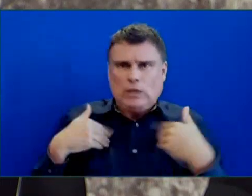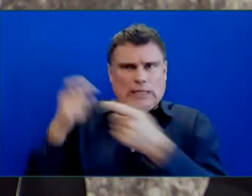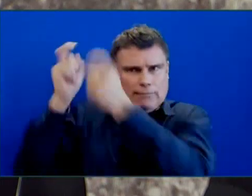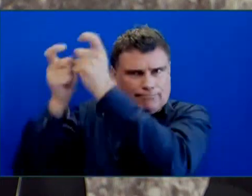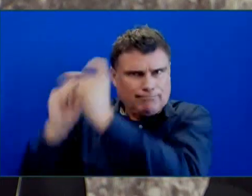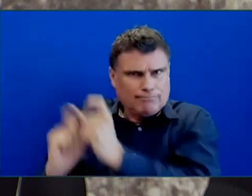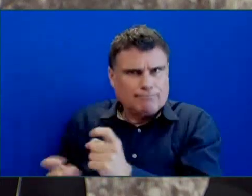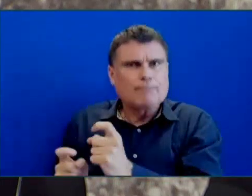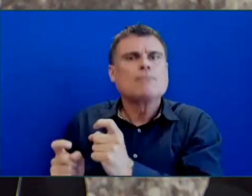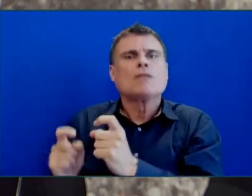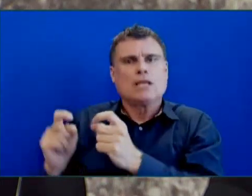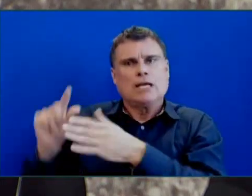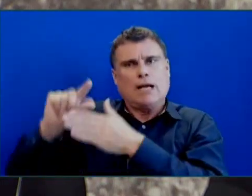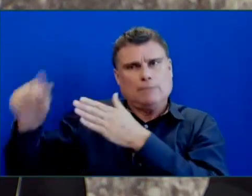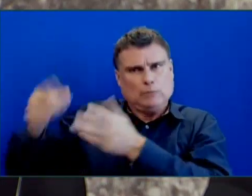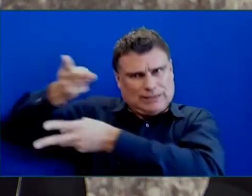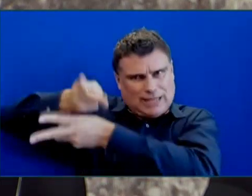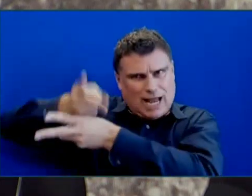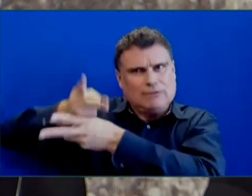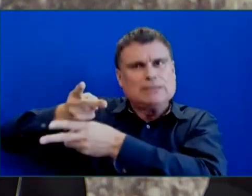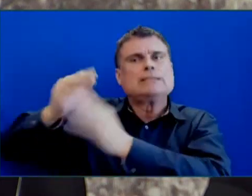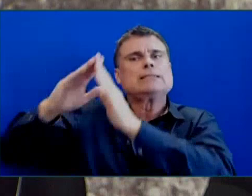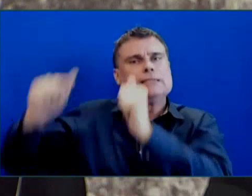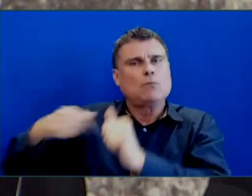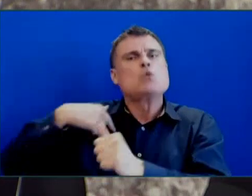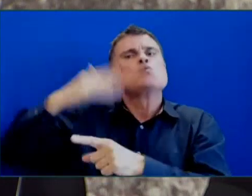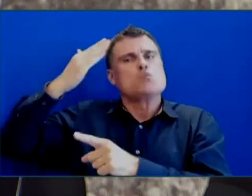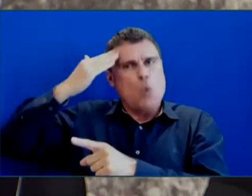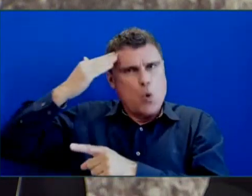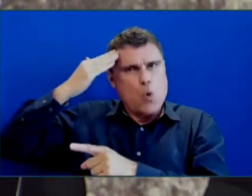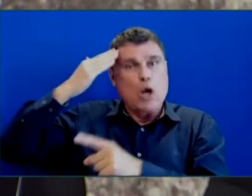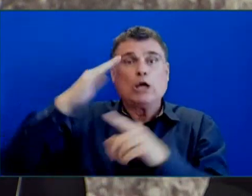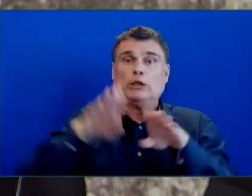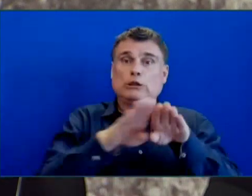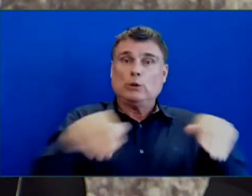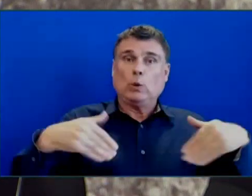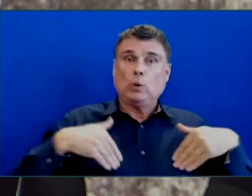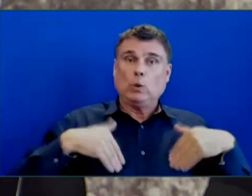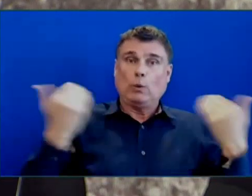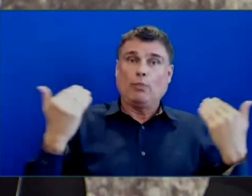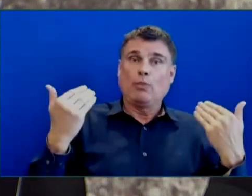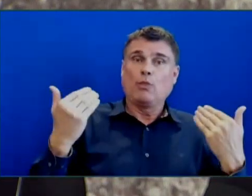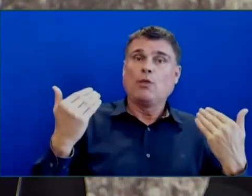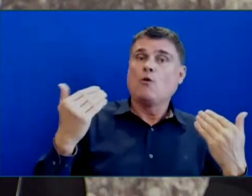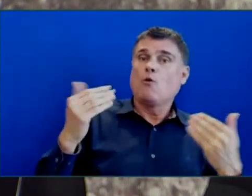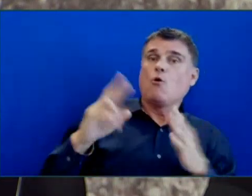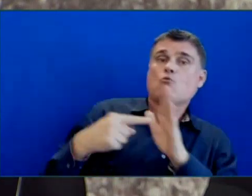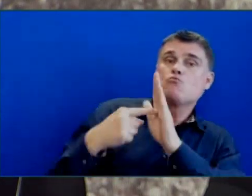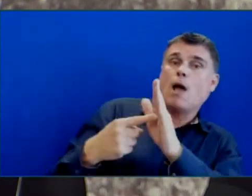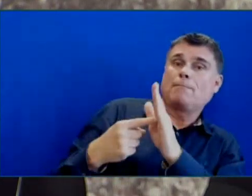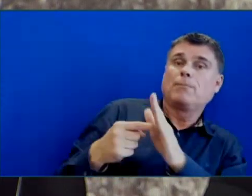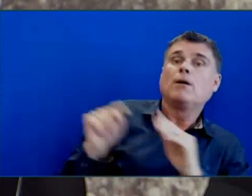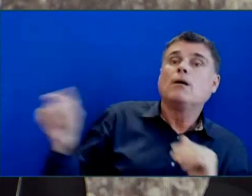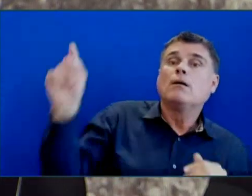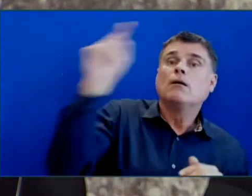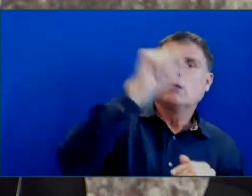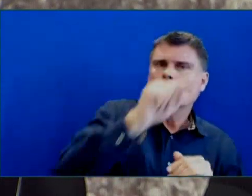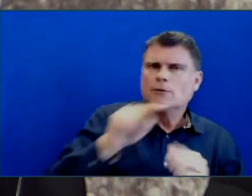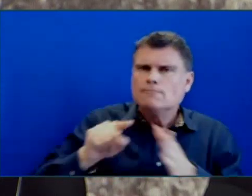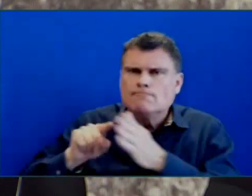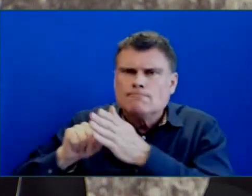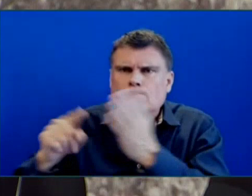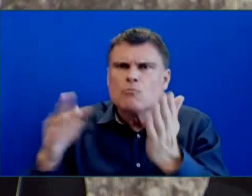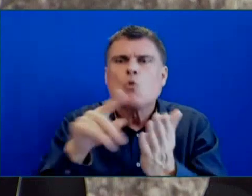reminded us, that there is a lack of a sense of belonging for children and youth who are in the care system. So we've taken steps to make